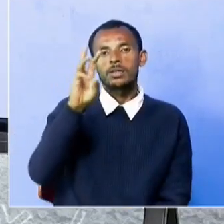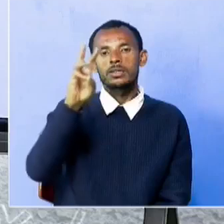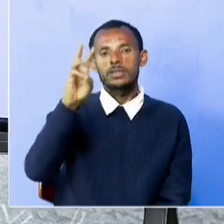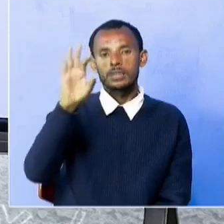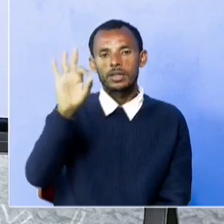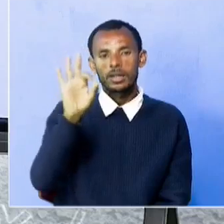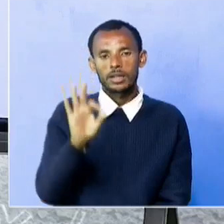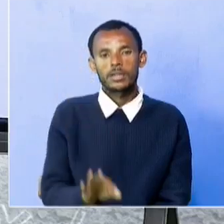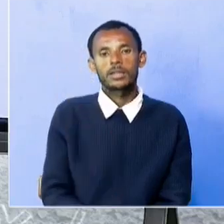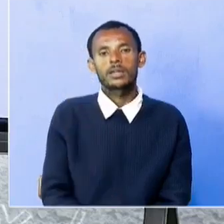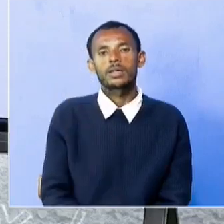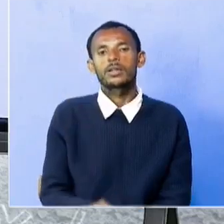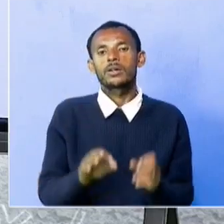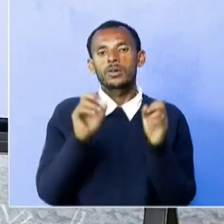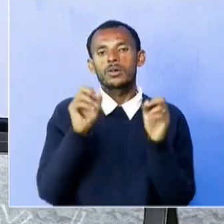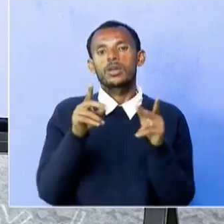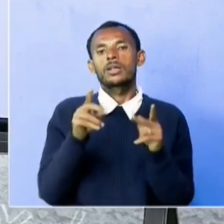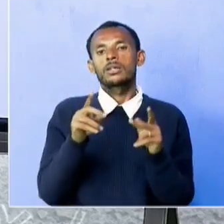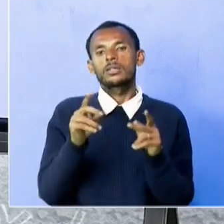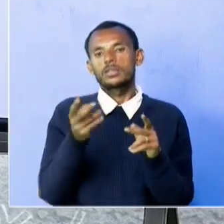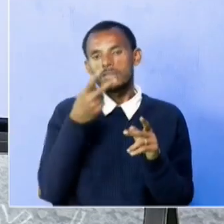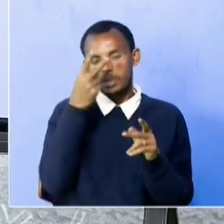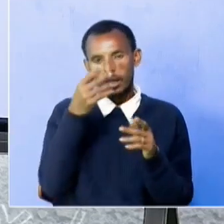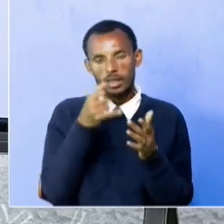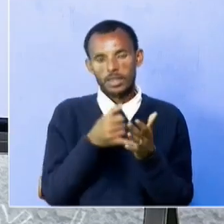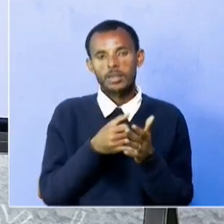169. Okay, you can check it.